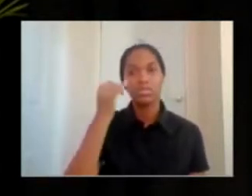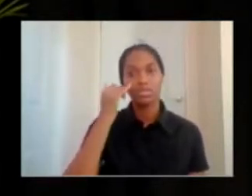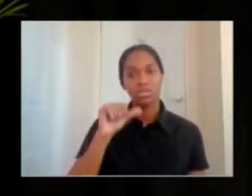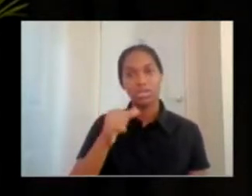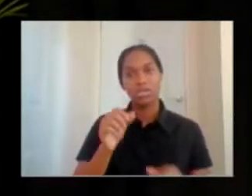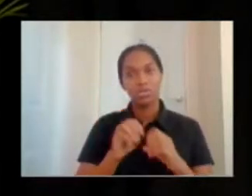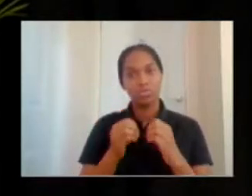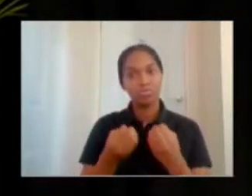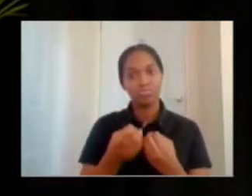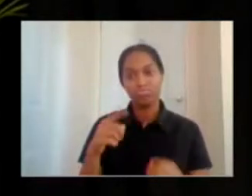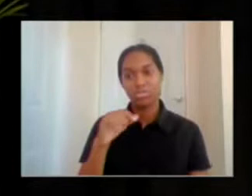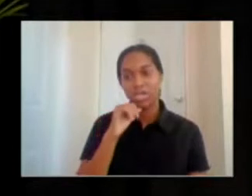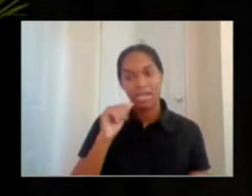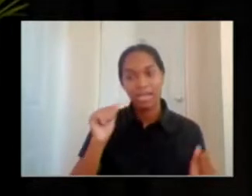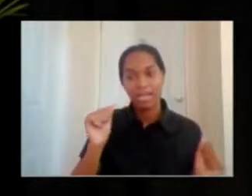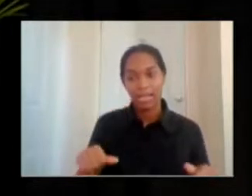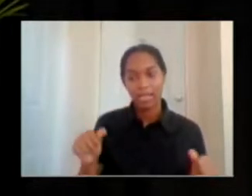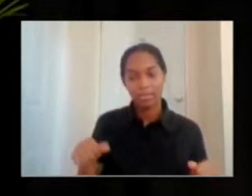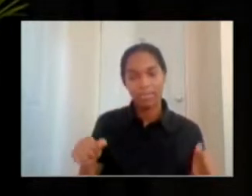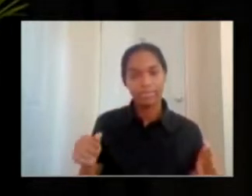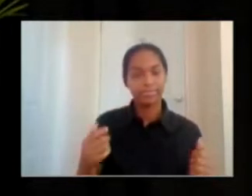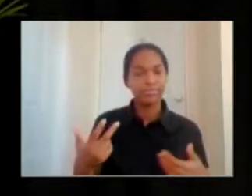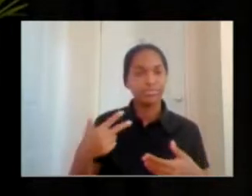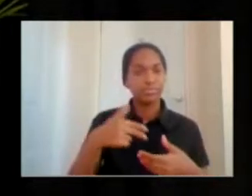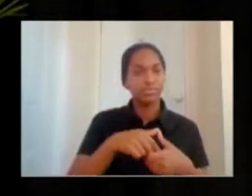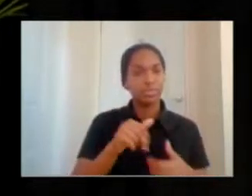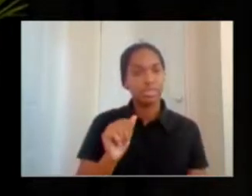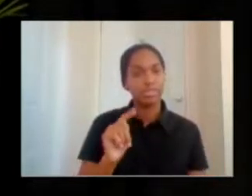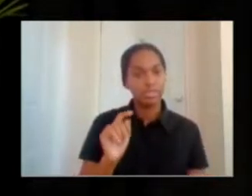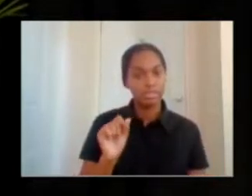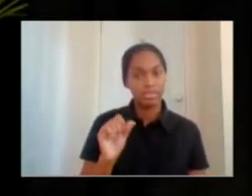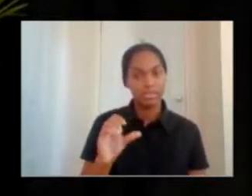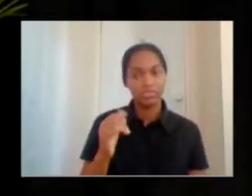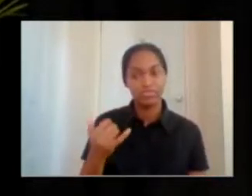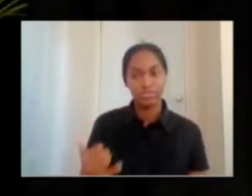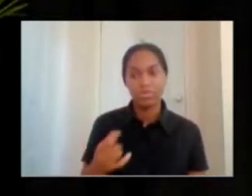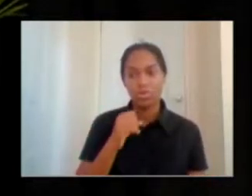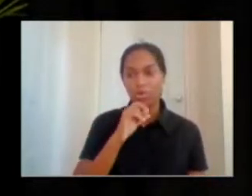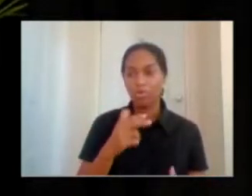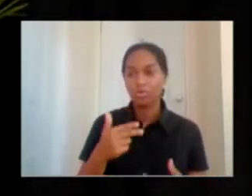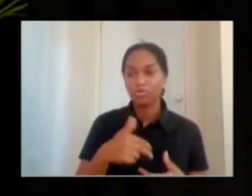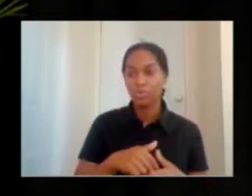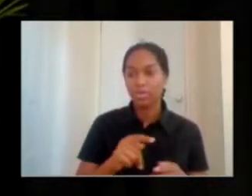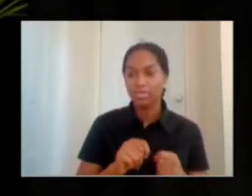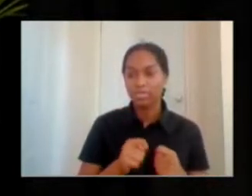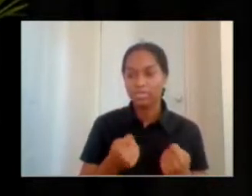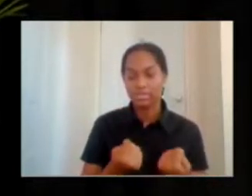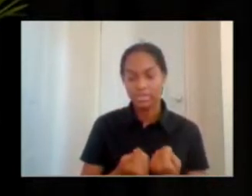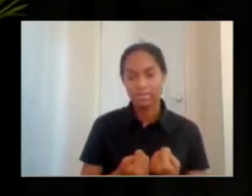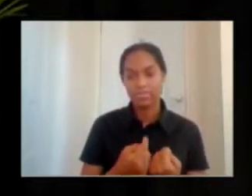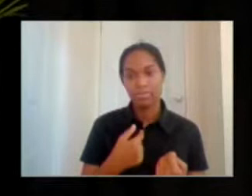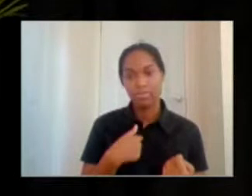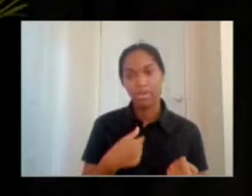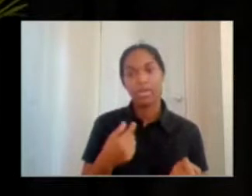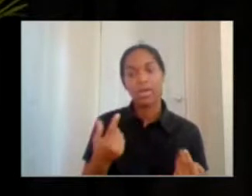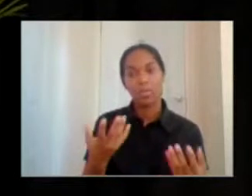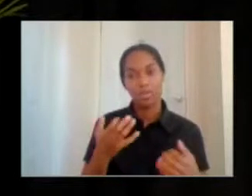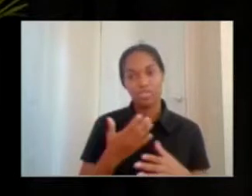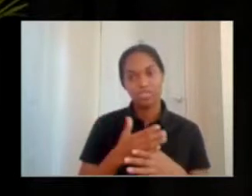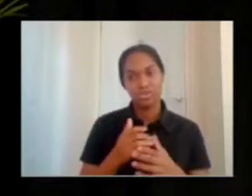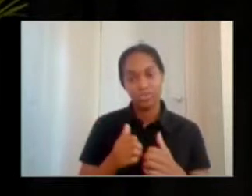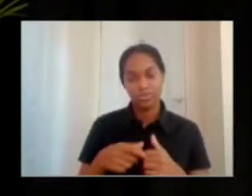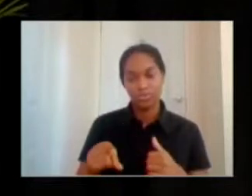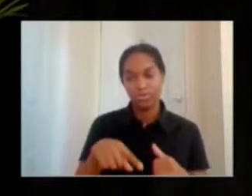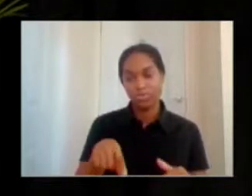able to join ATSC right now or join a team. I do want to share with you a